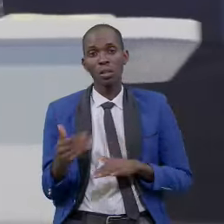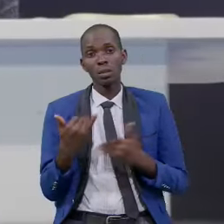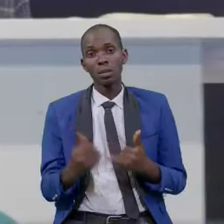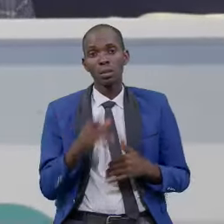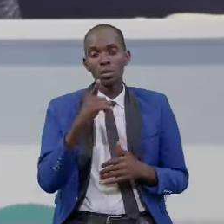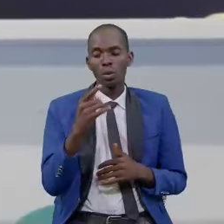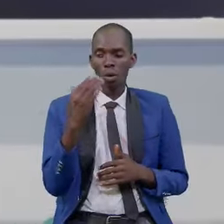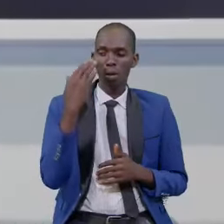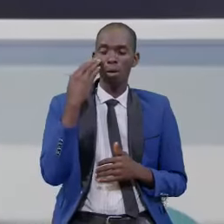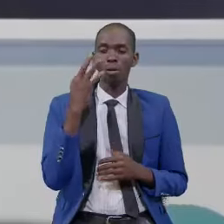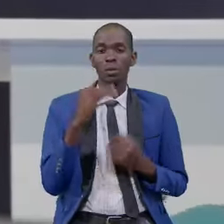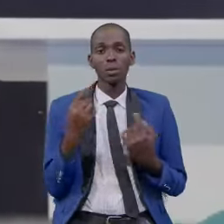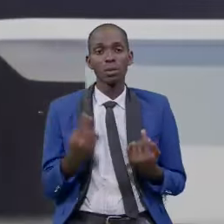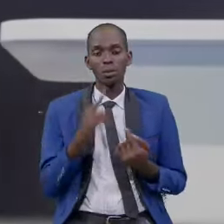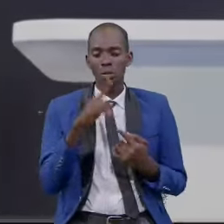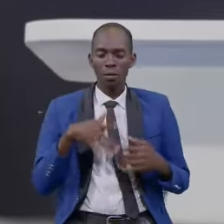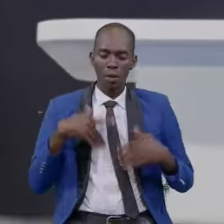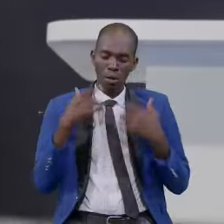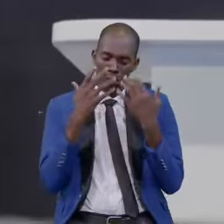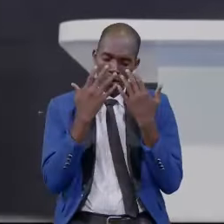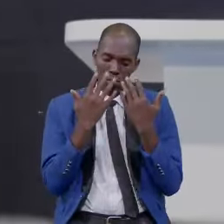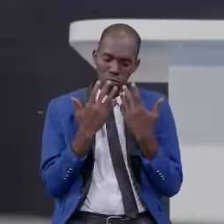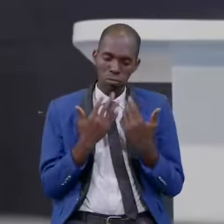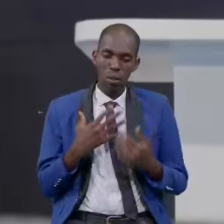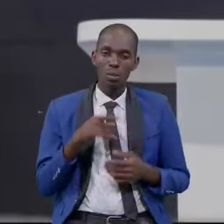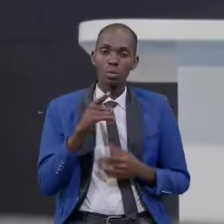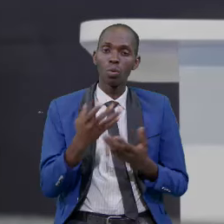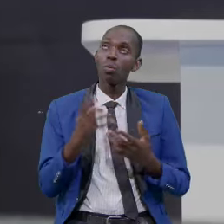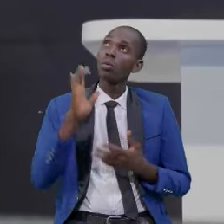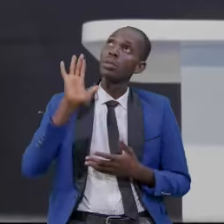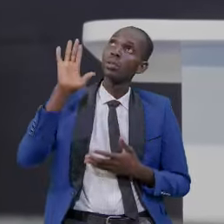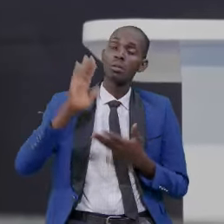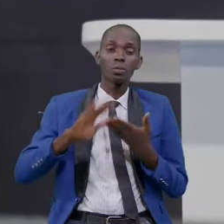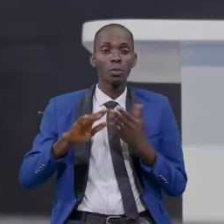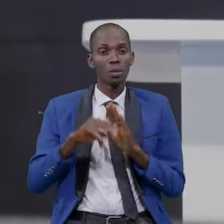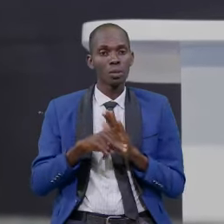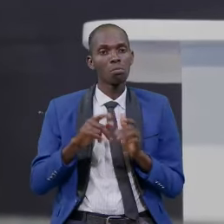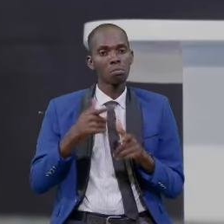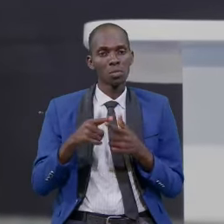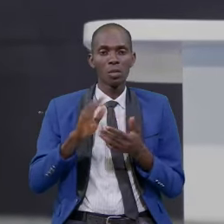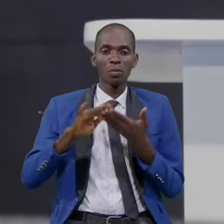sorrowful. You come to the Lord. And you want his forgiveness. Forgiveness will come.